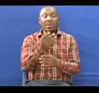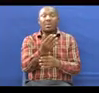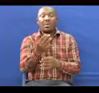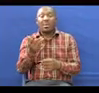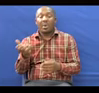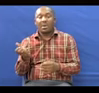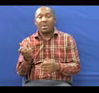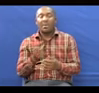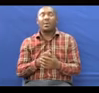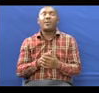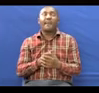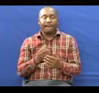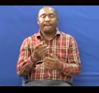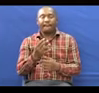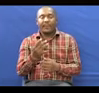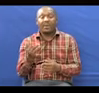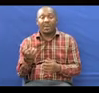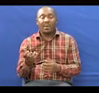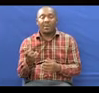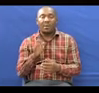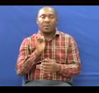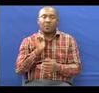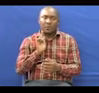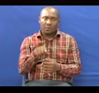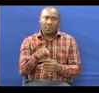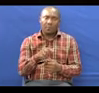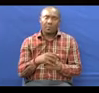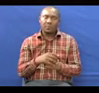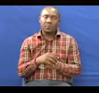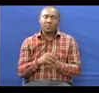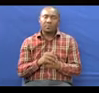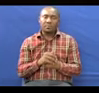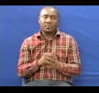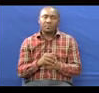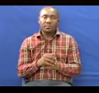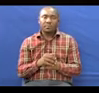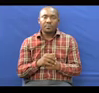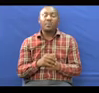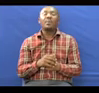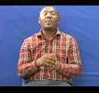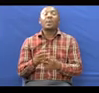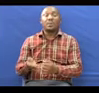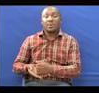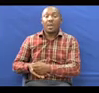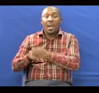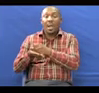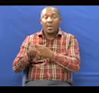to know the numbers. It can be the number of,